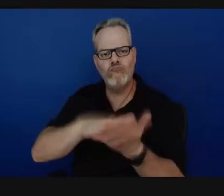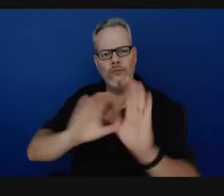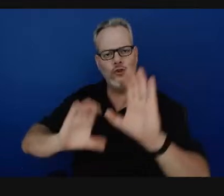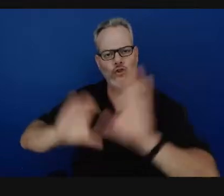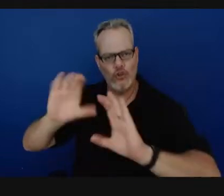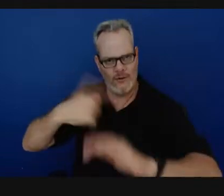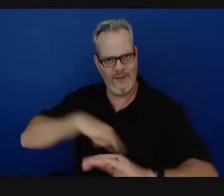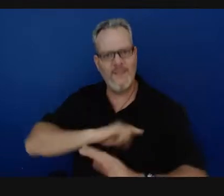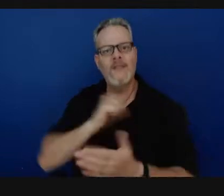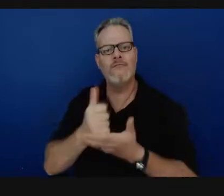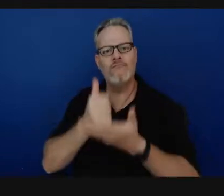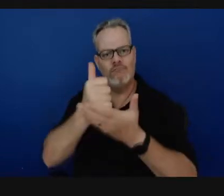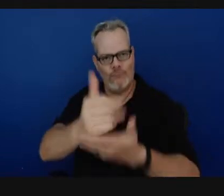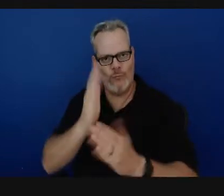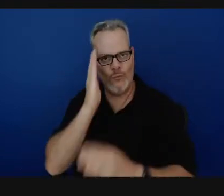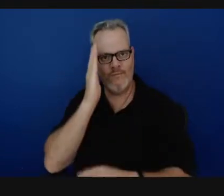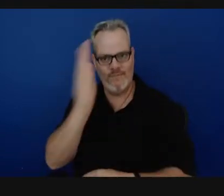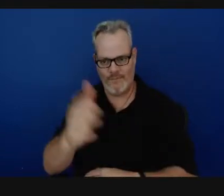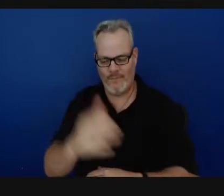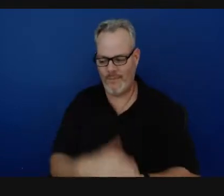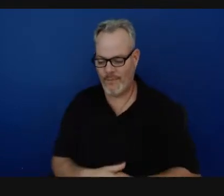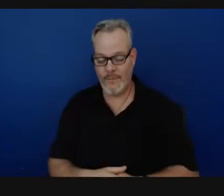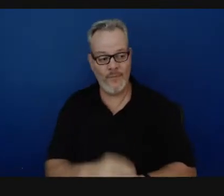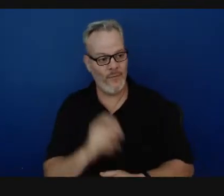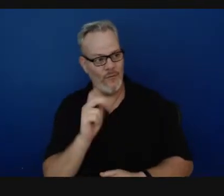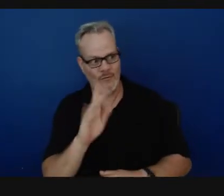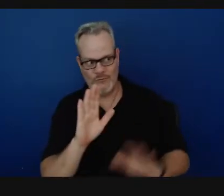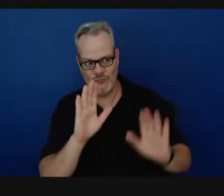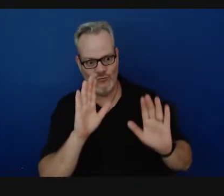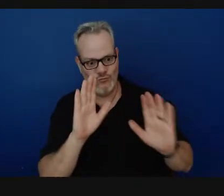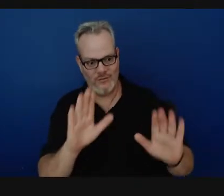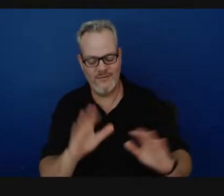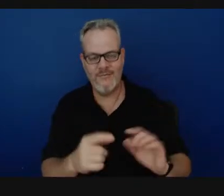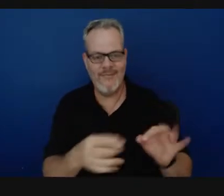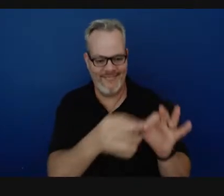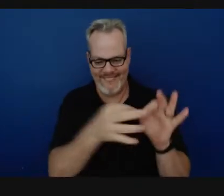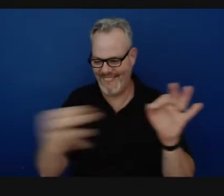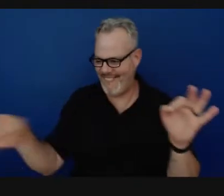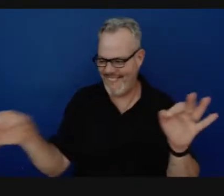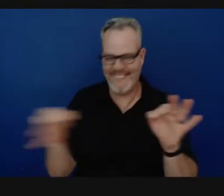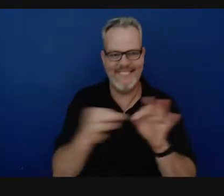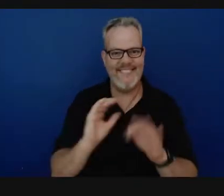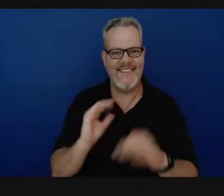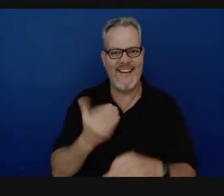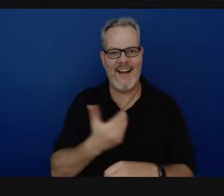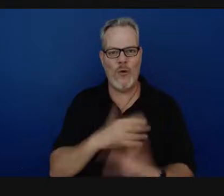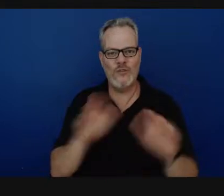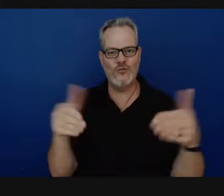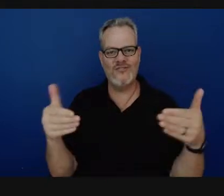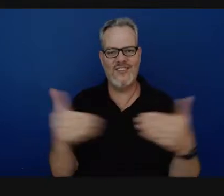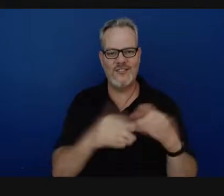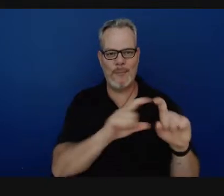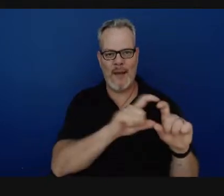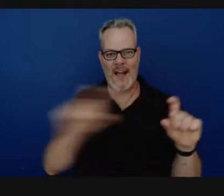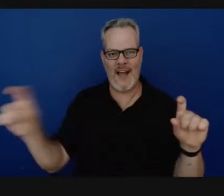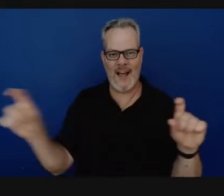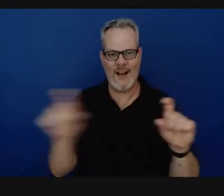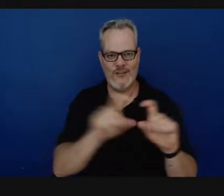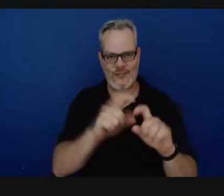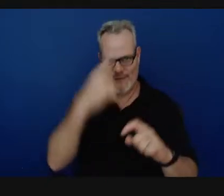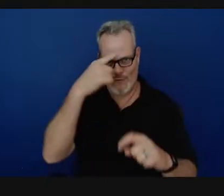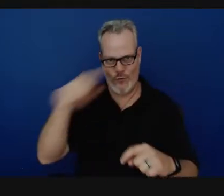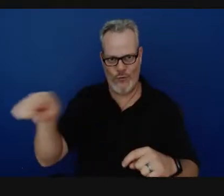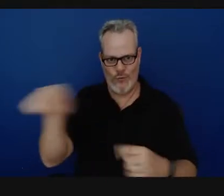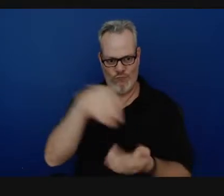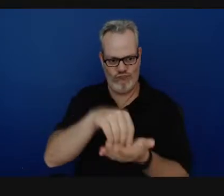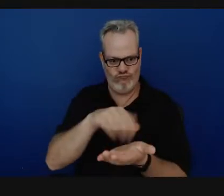Well, sounds good. All right, so I just realized I forgot to flash up our intro banner here, so there it is for the record. Put it up